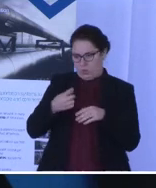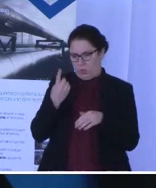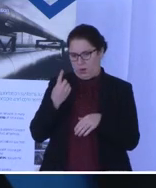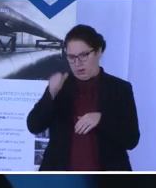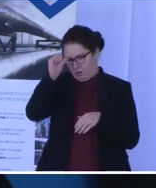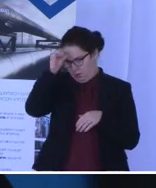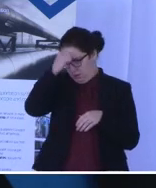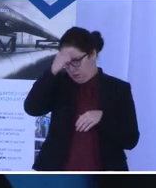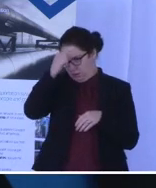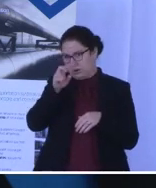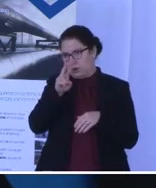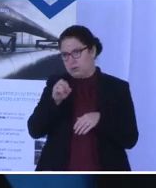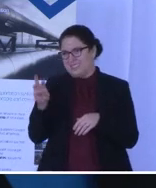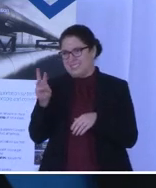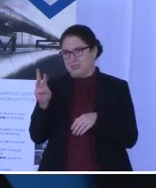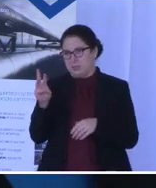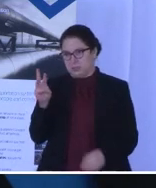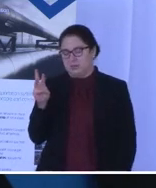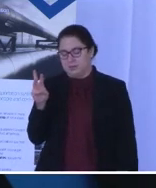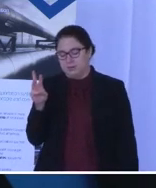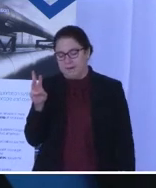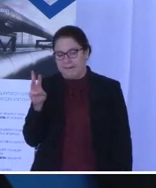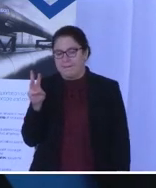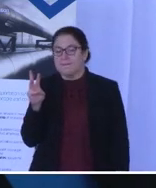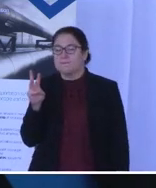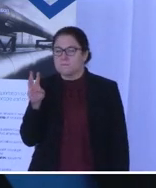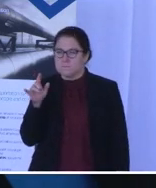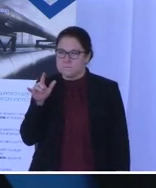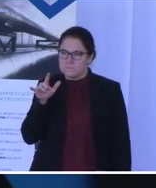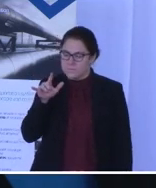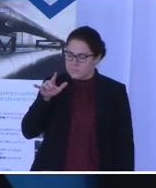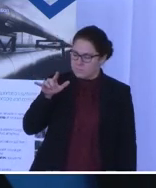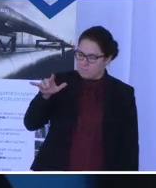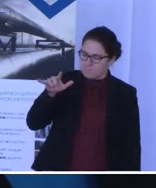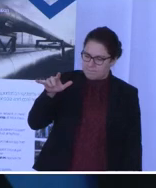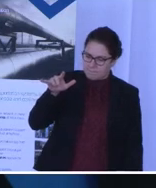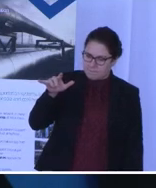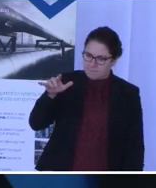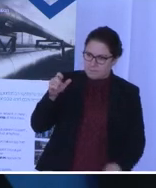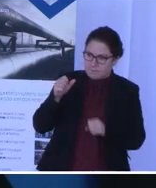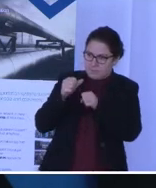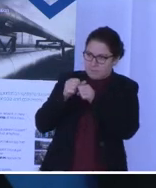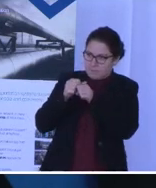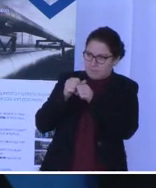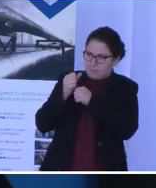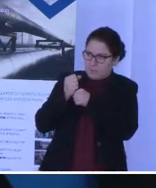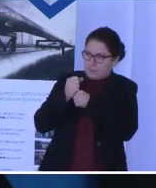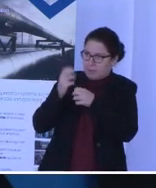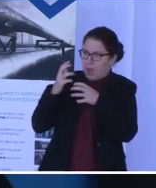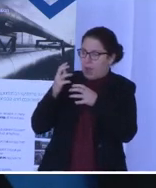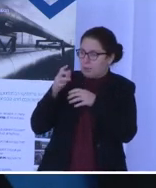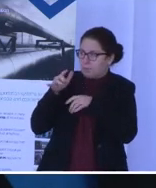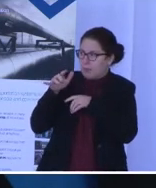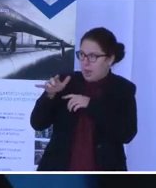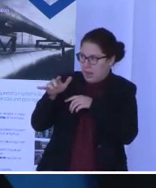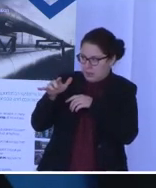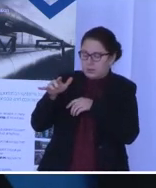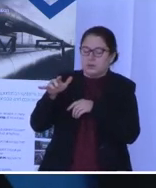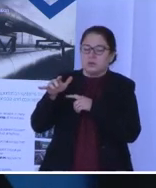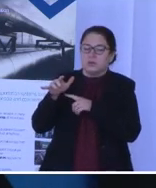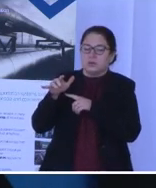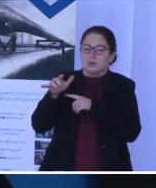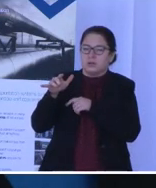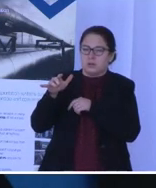the 2006 airline bomb plot. In August of